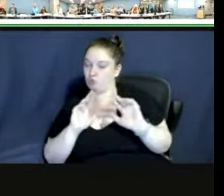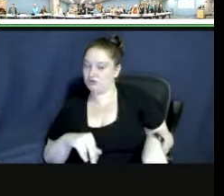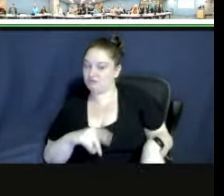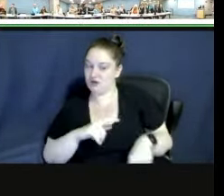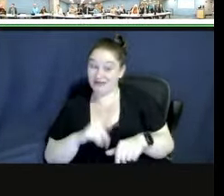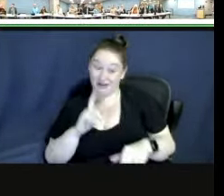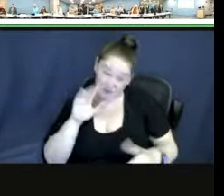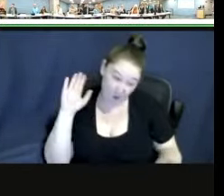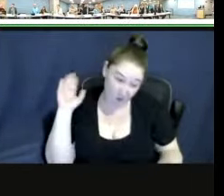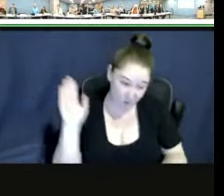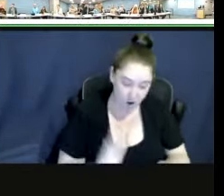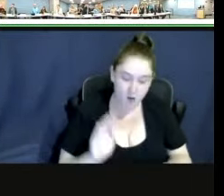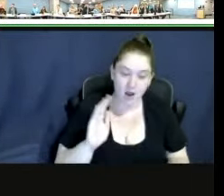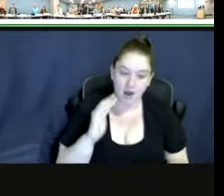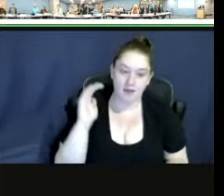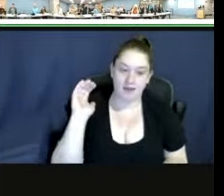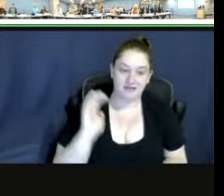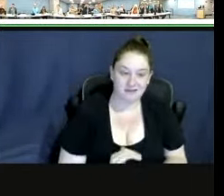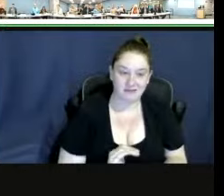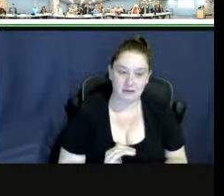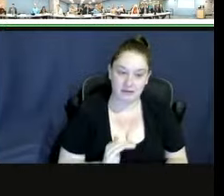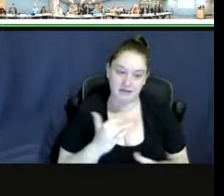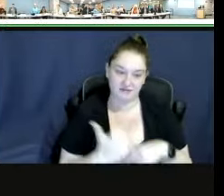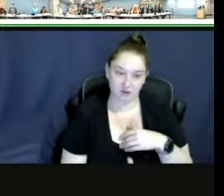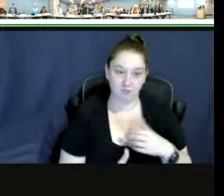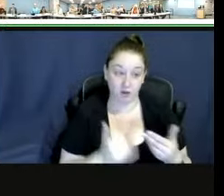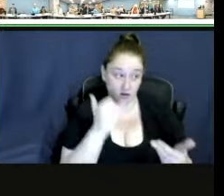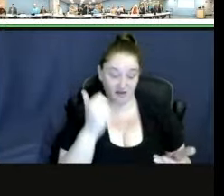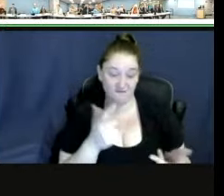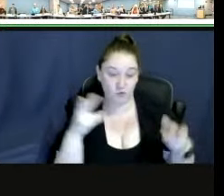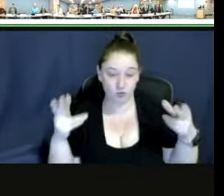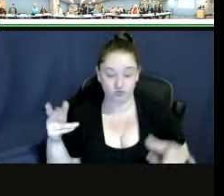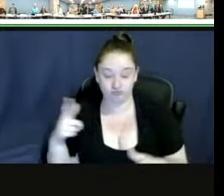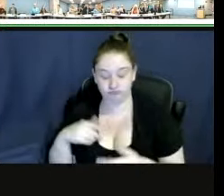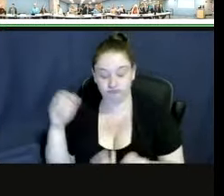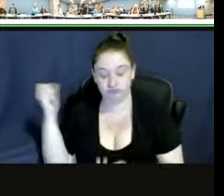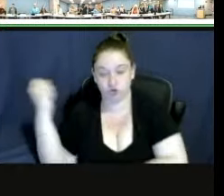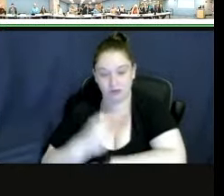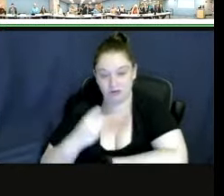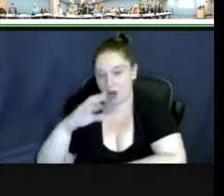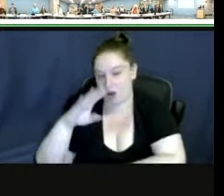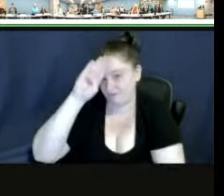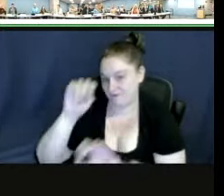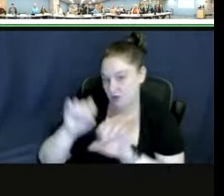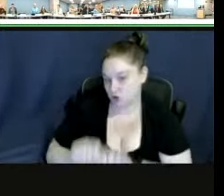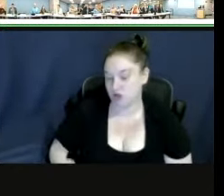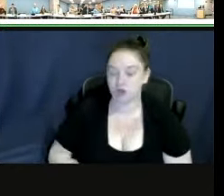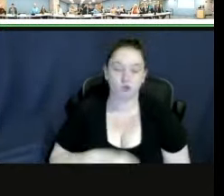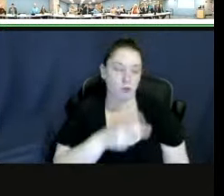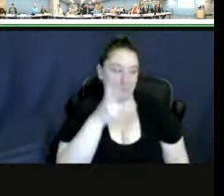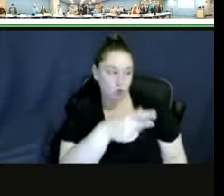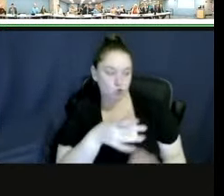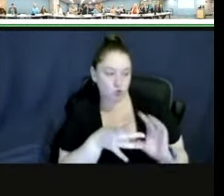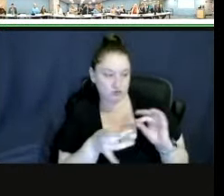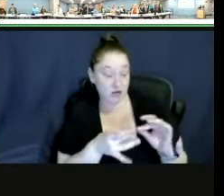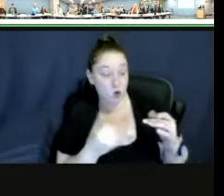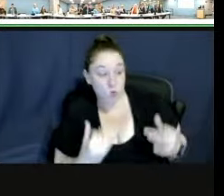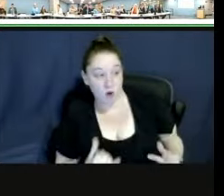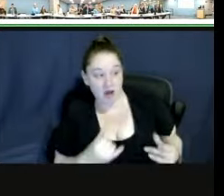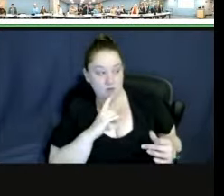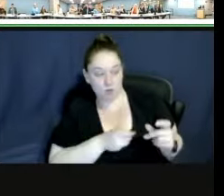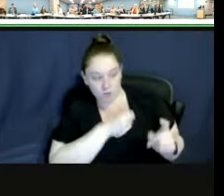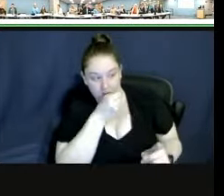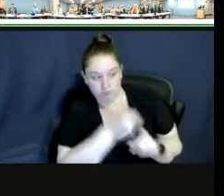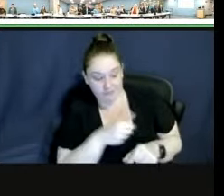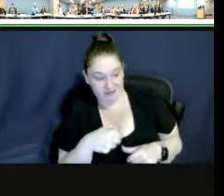if you close facilities down. So in the short term, what I'm hearing you say, Chief, is that there's not an impact to call response times in this fiscal